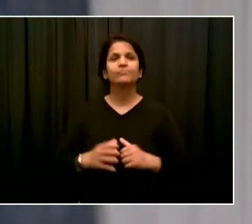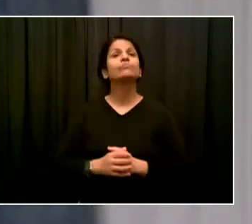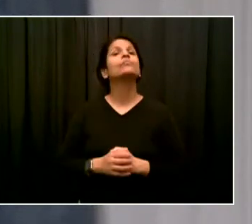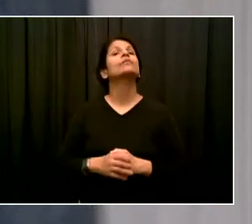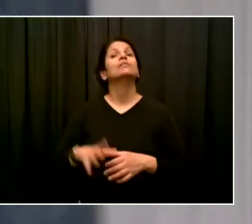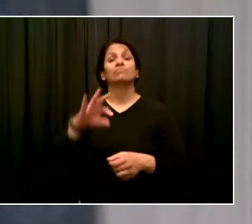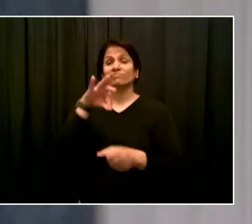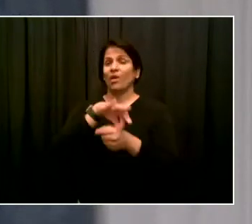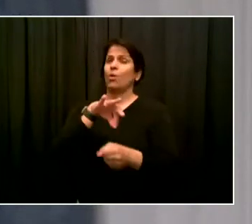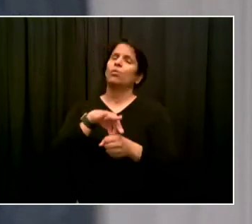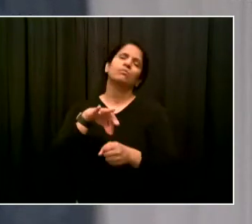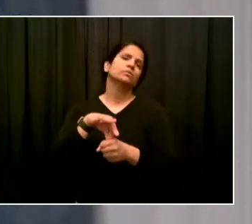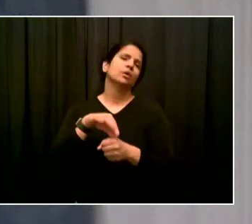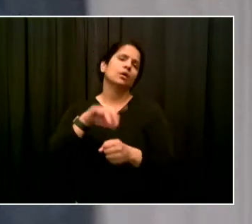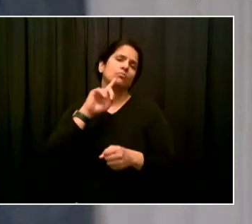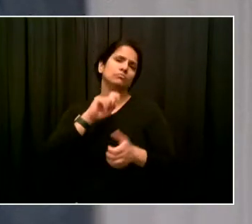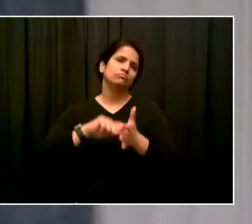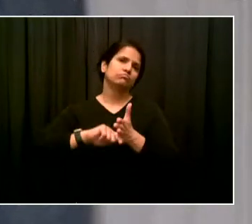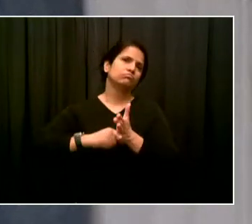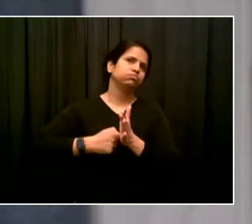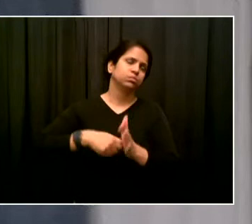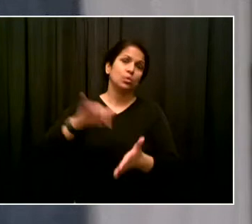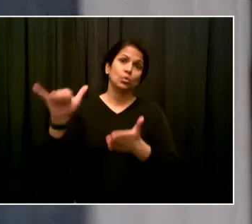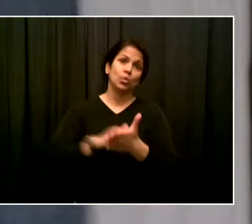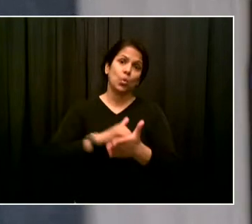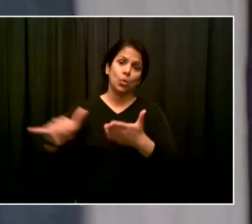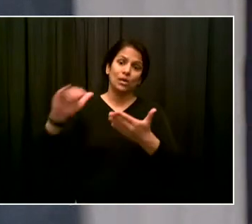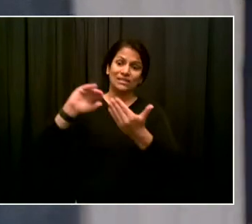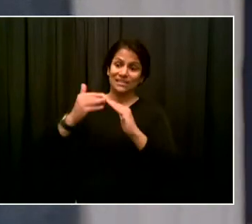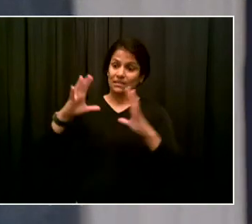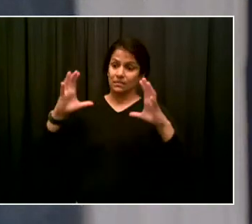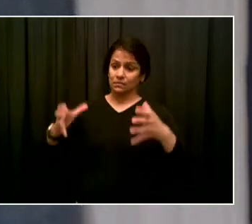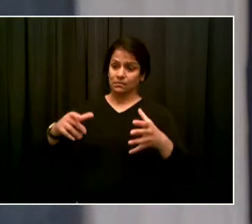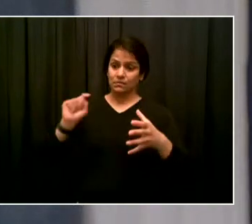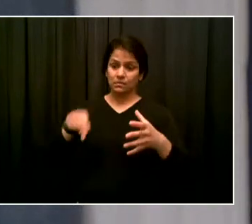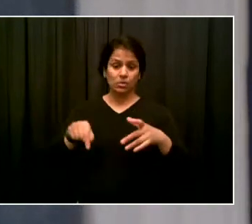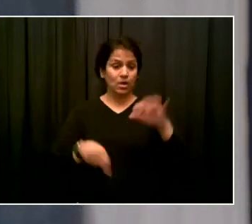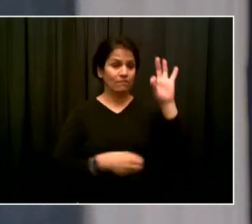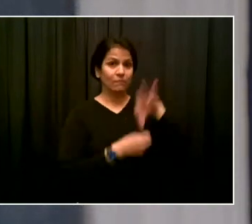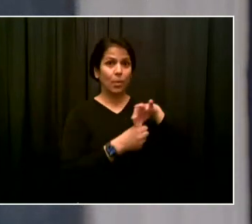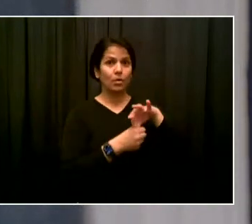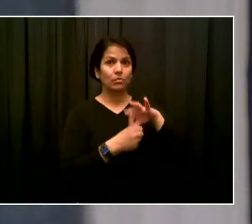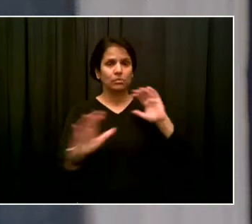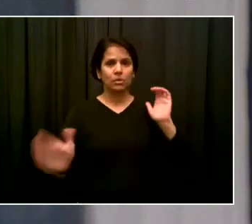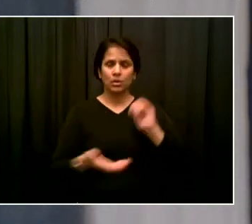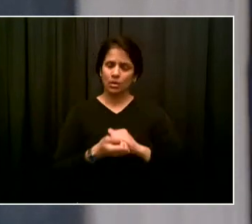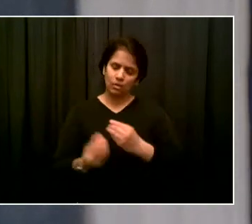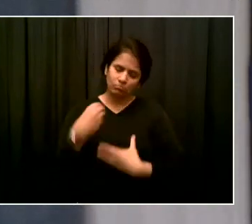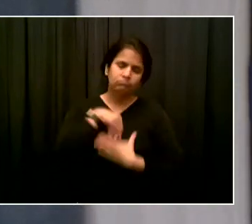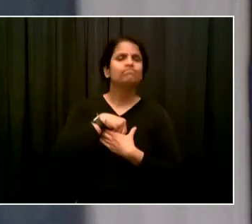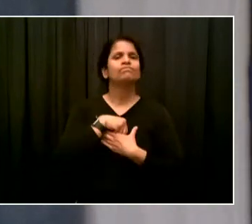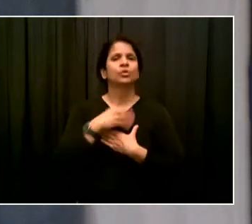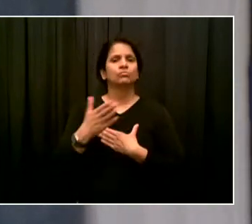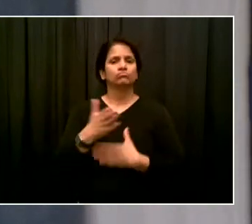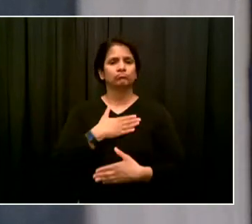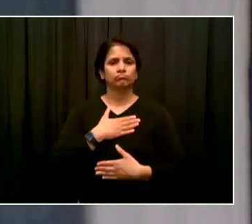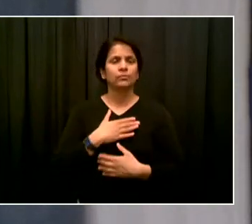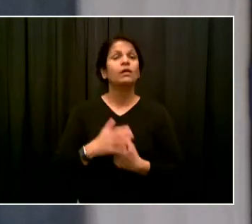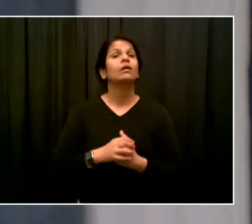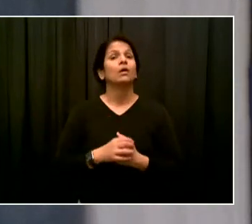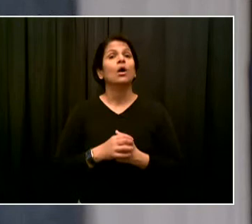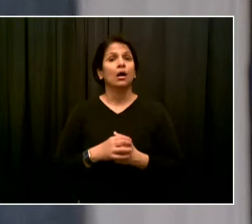my hometown. I still remember as a child going with my parents to the polls as they voted in